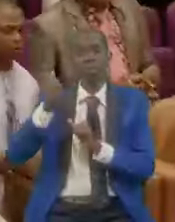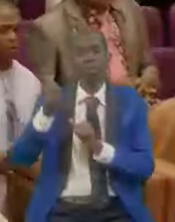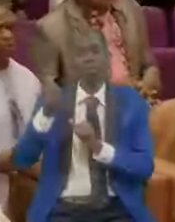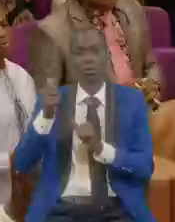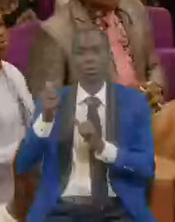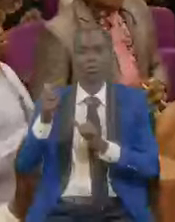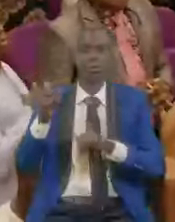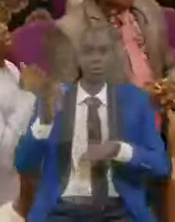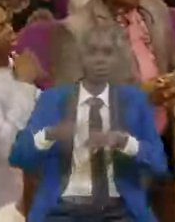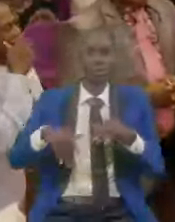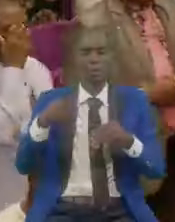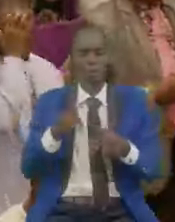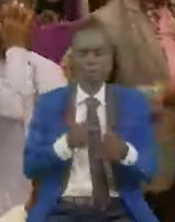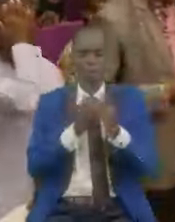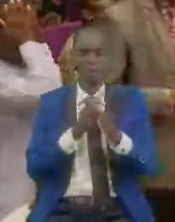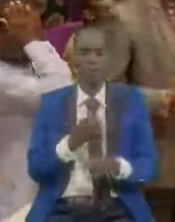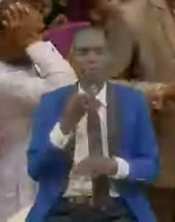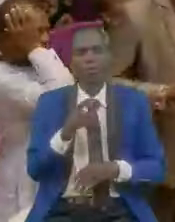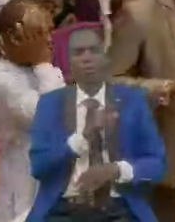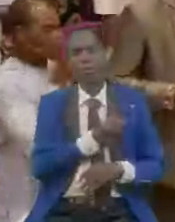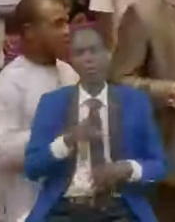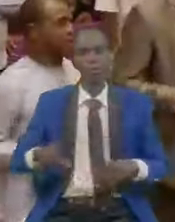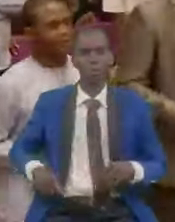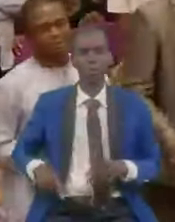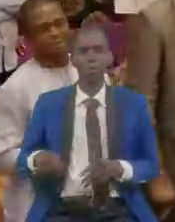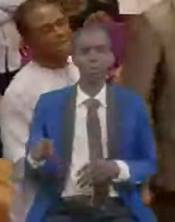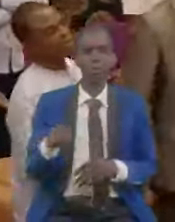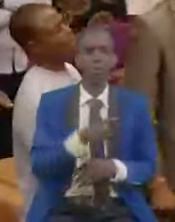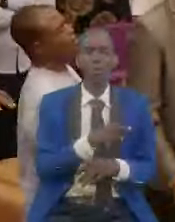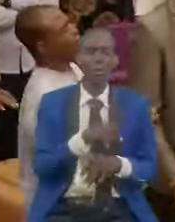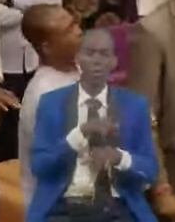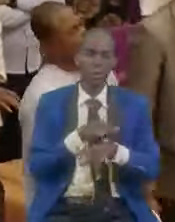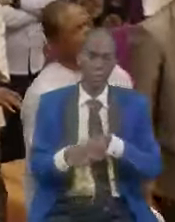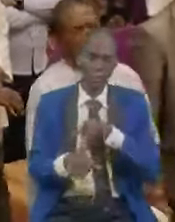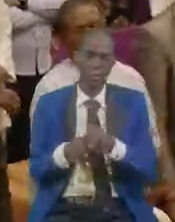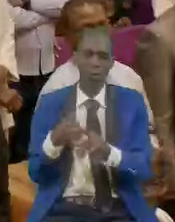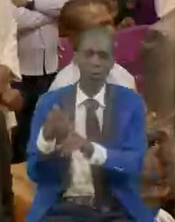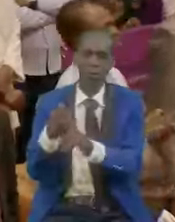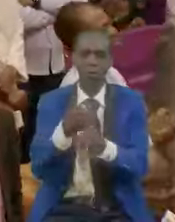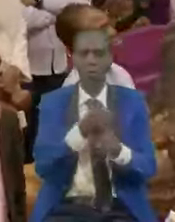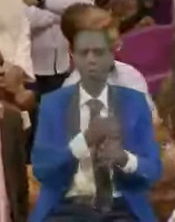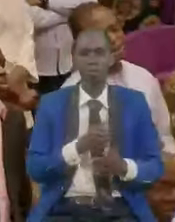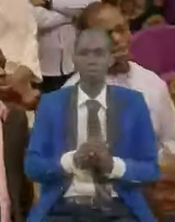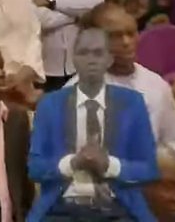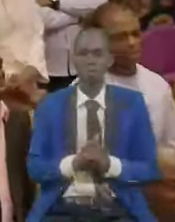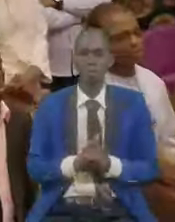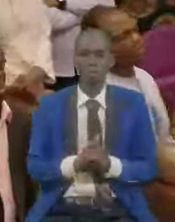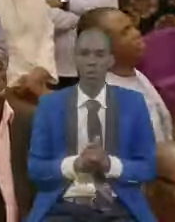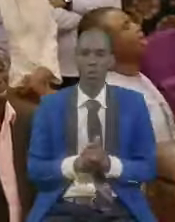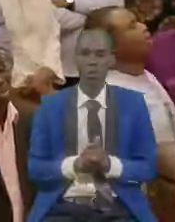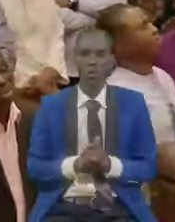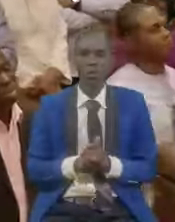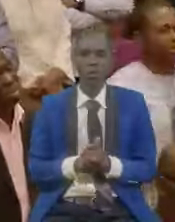Now the apostles of the Lord, they deceive themselves.